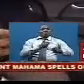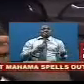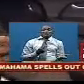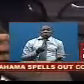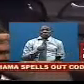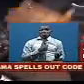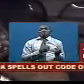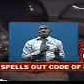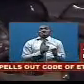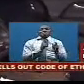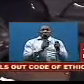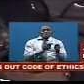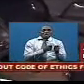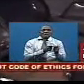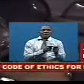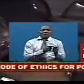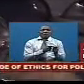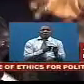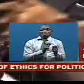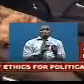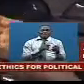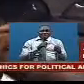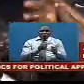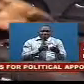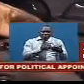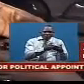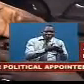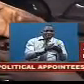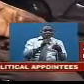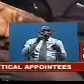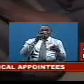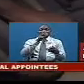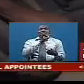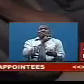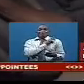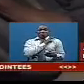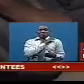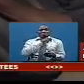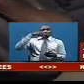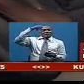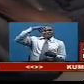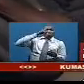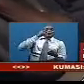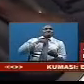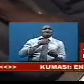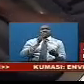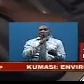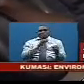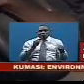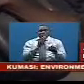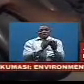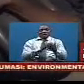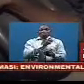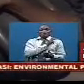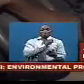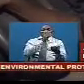car. So I just came to them. I hold my light so that they see that I'm a genuine person. Every time, yeah. So I'm